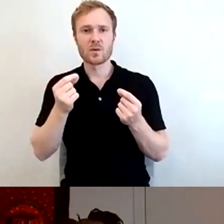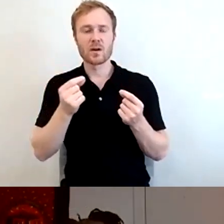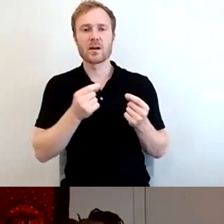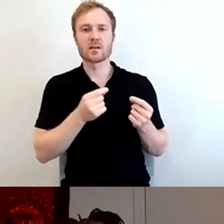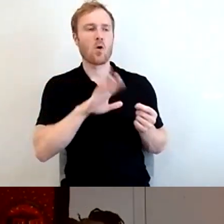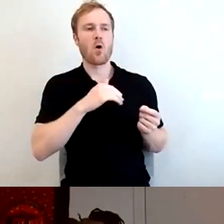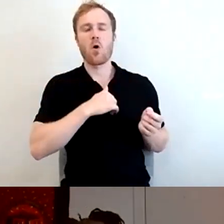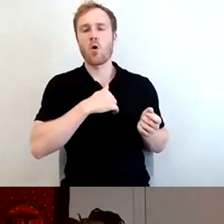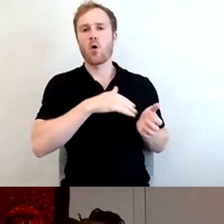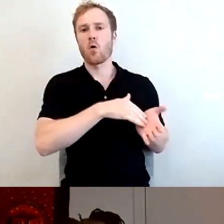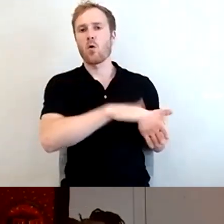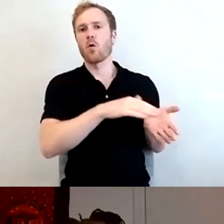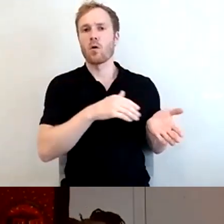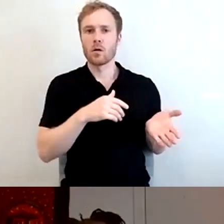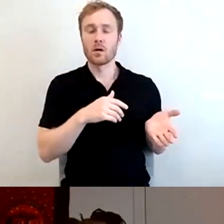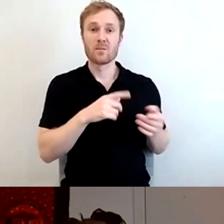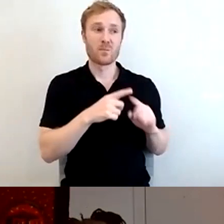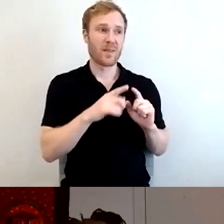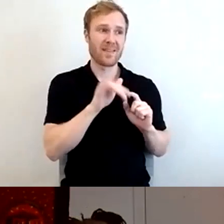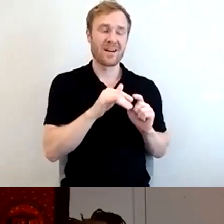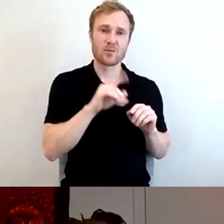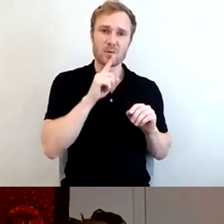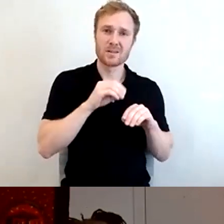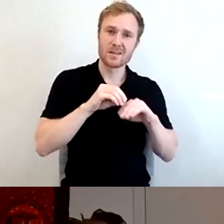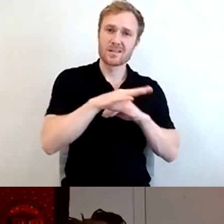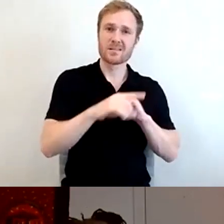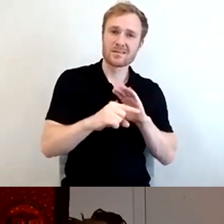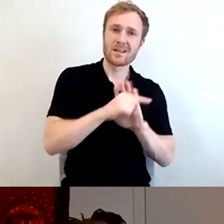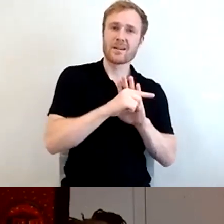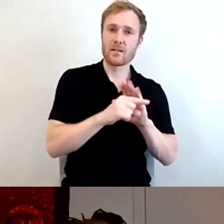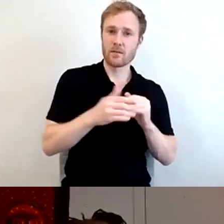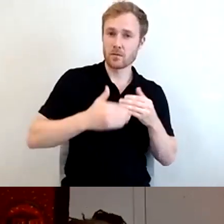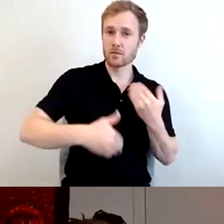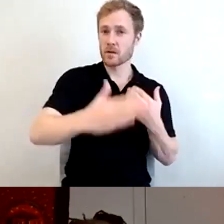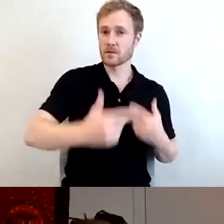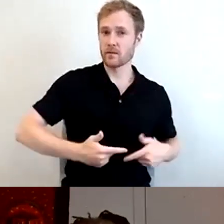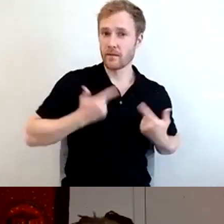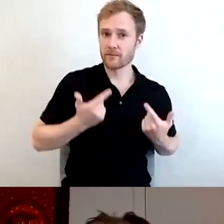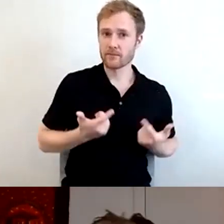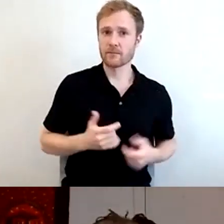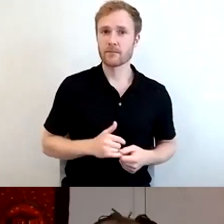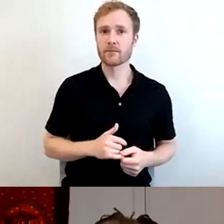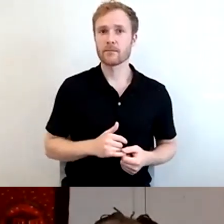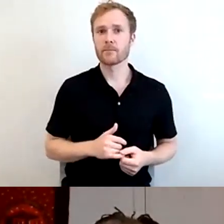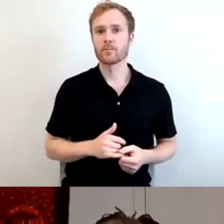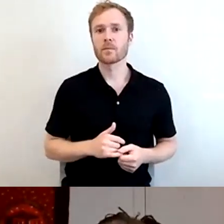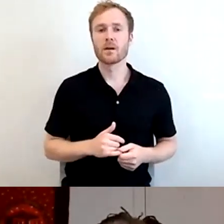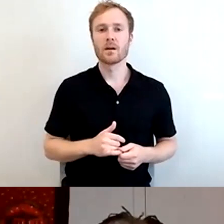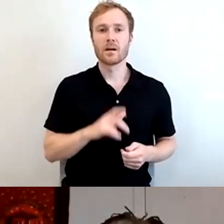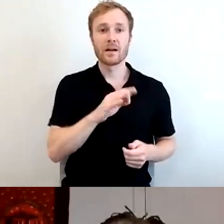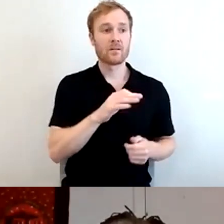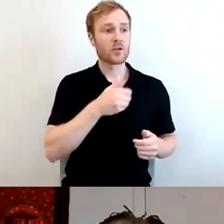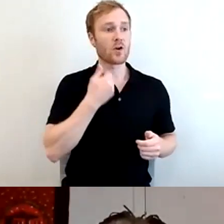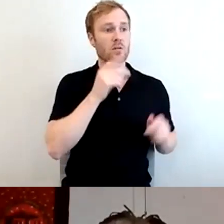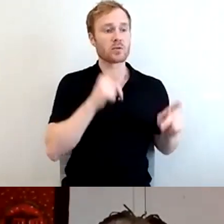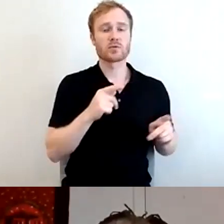that negatively impacts them for the rest of their life. Believe your young people when they talk to you,